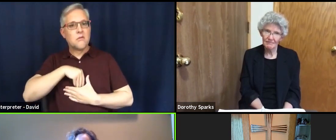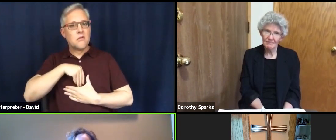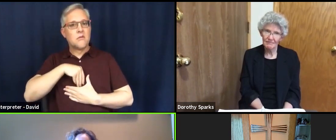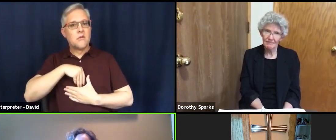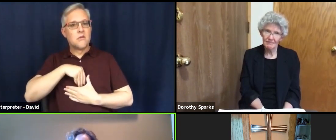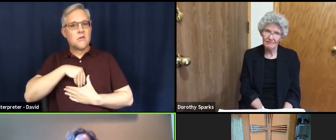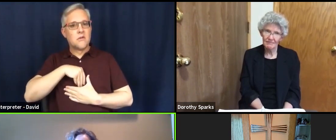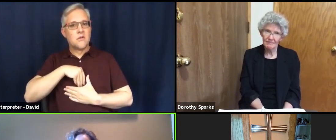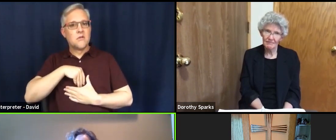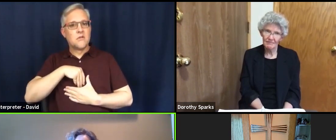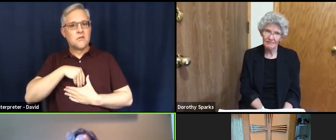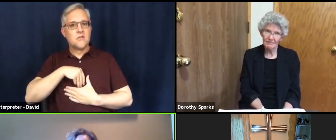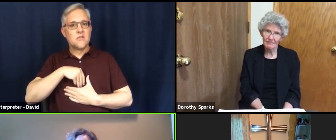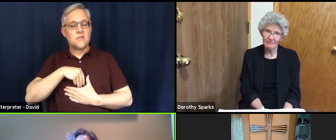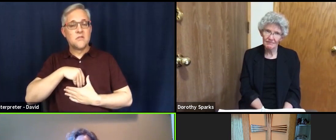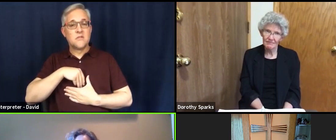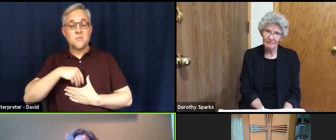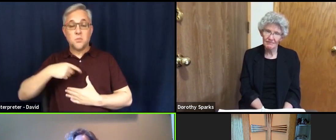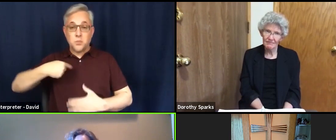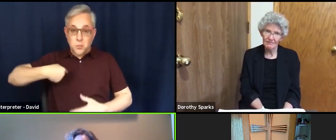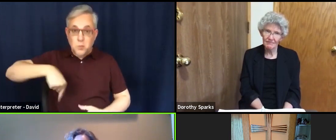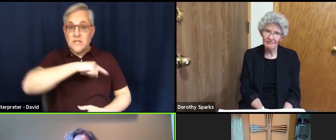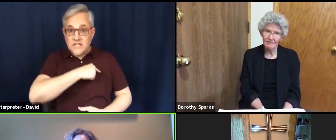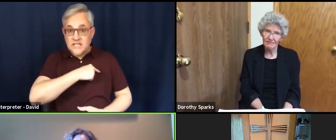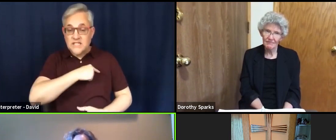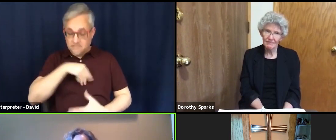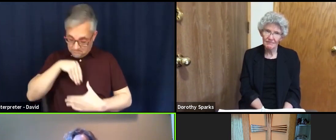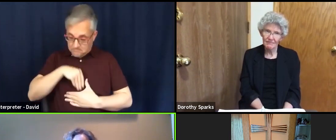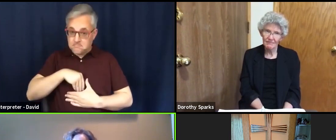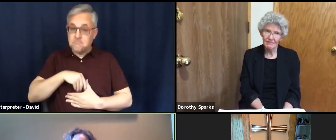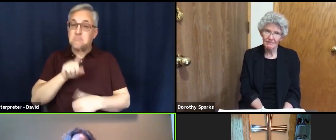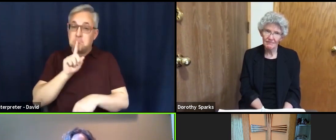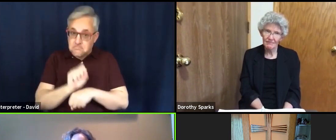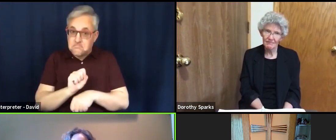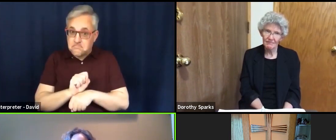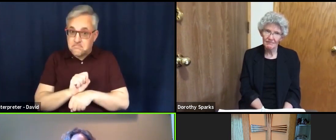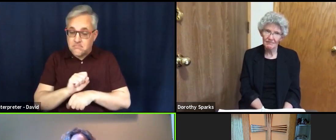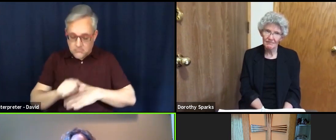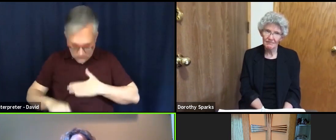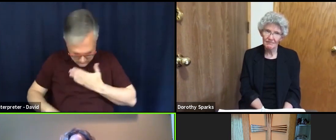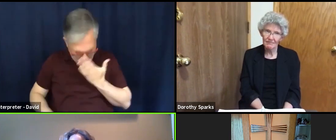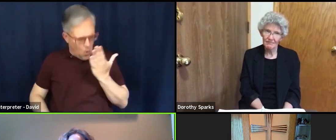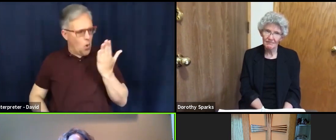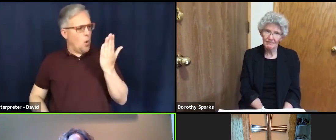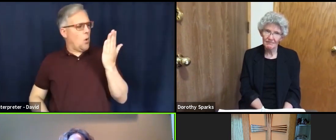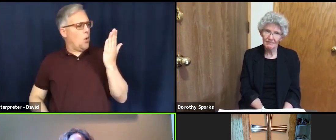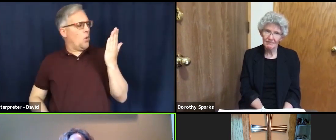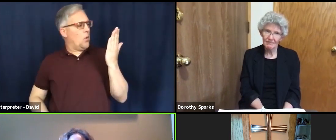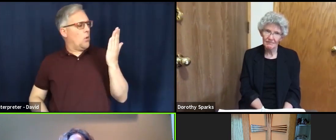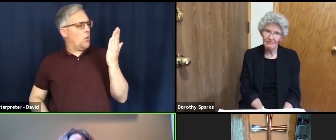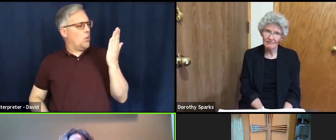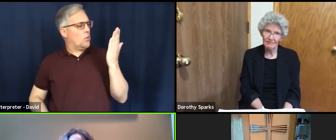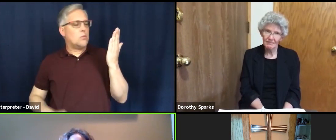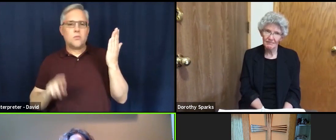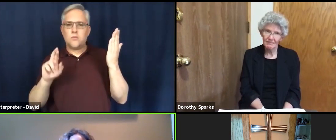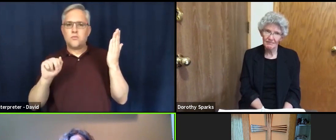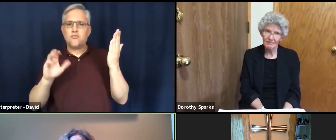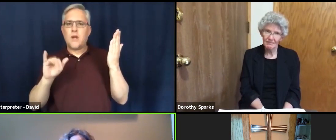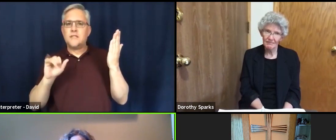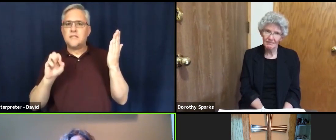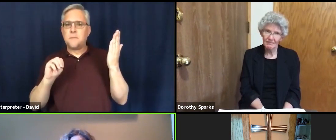have racism in us. That there's so much